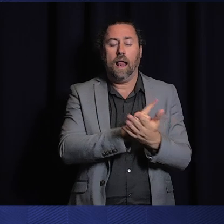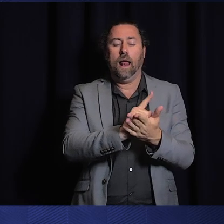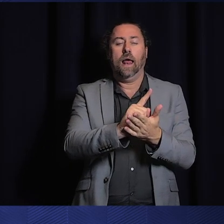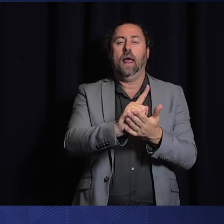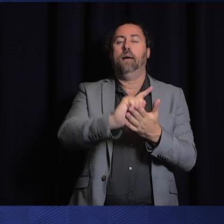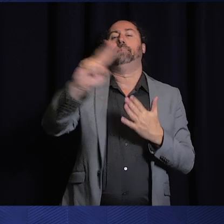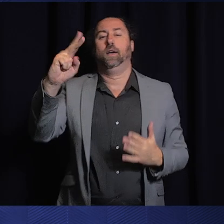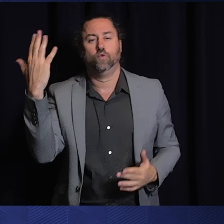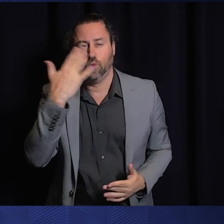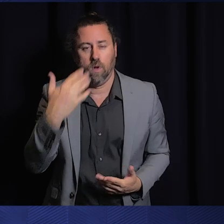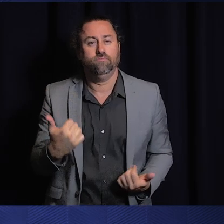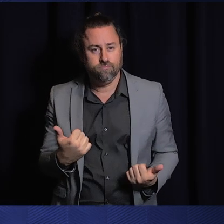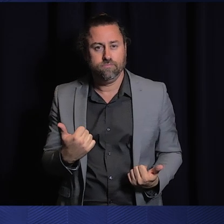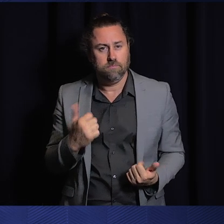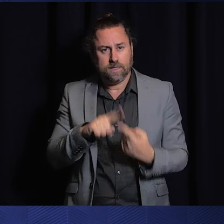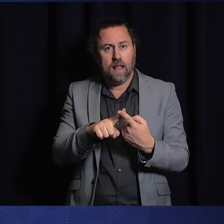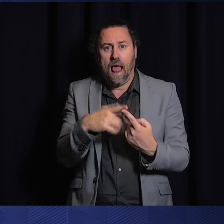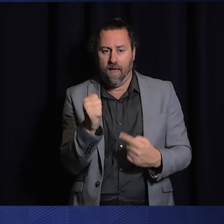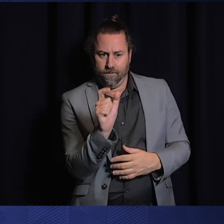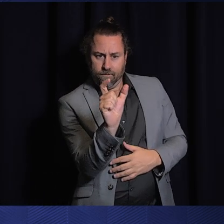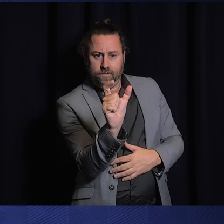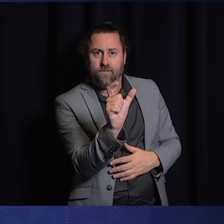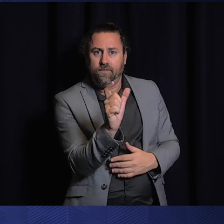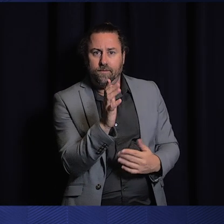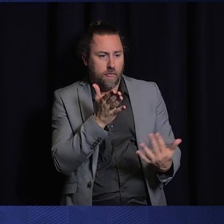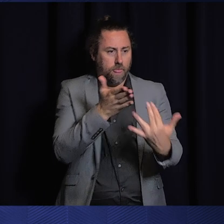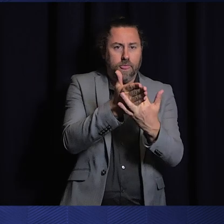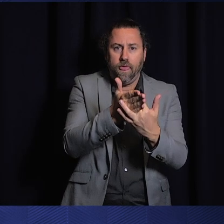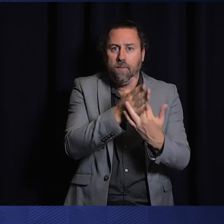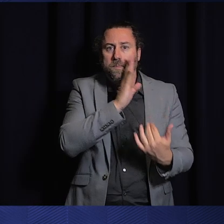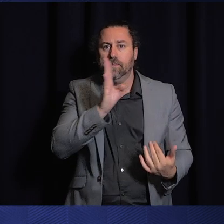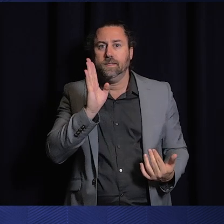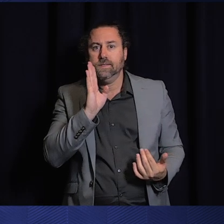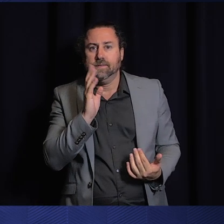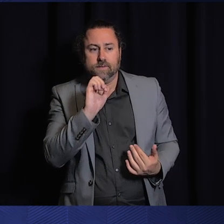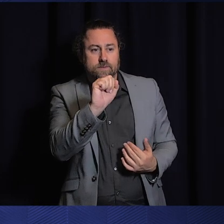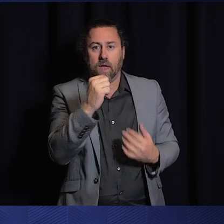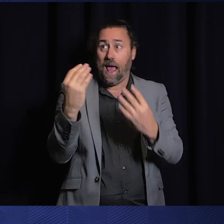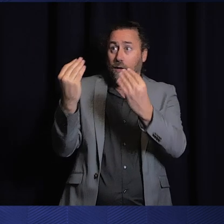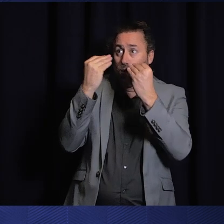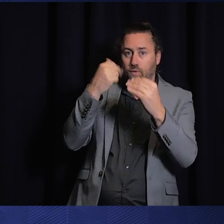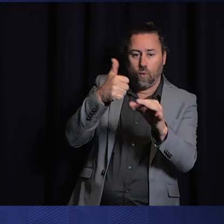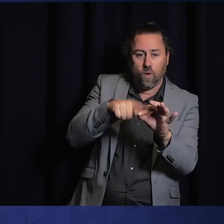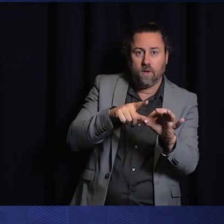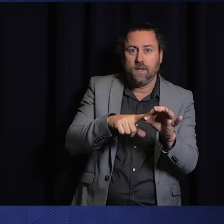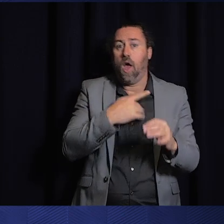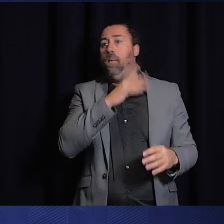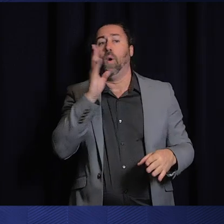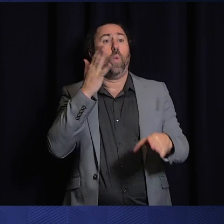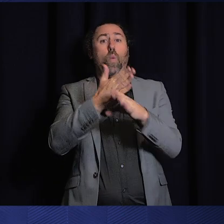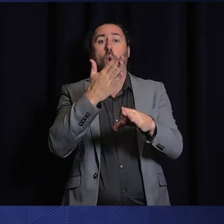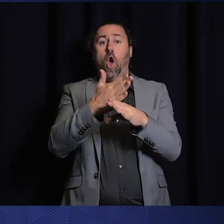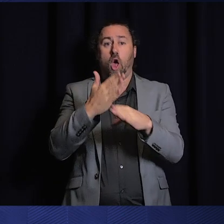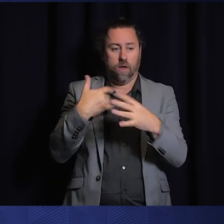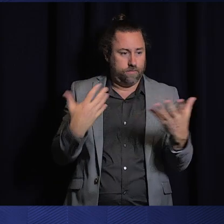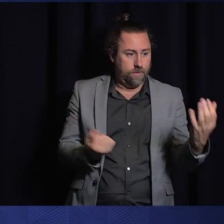nonetheless, this disruption in their professional life or in their education can have longer-term repercussions, also in terms of their